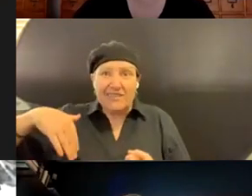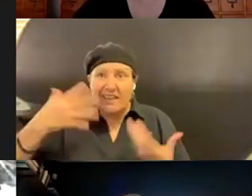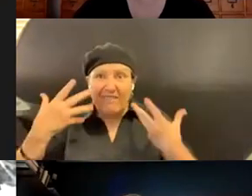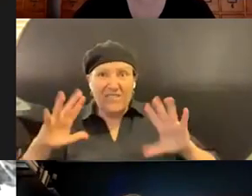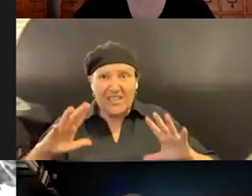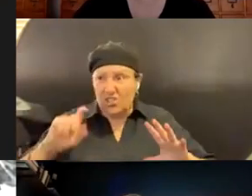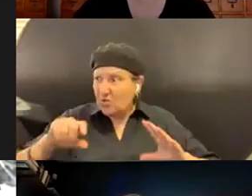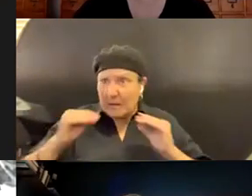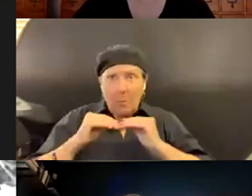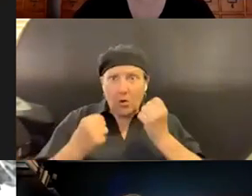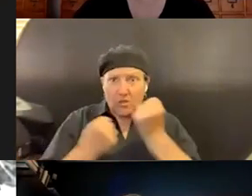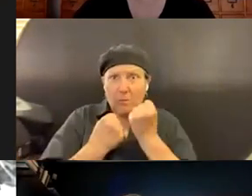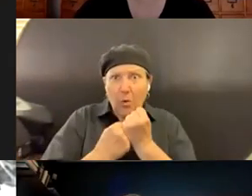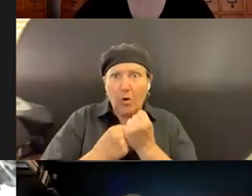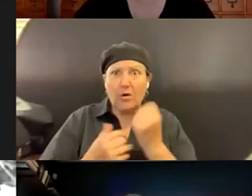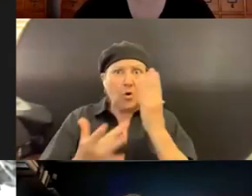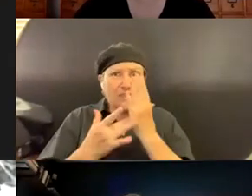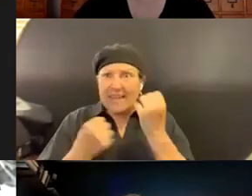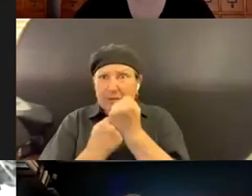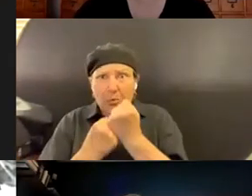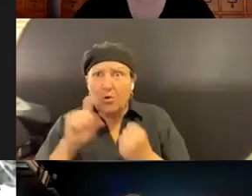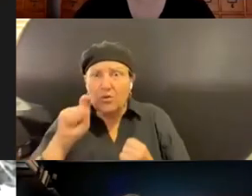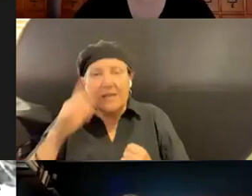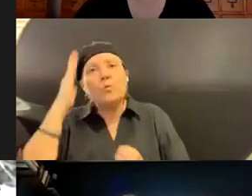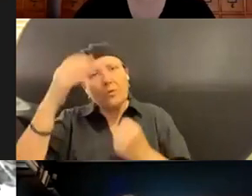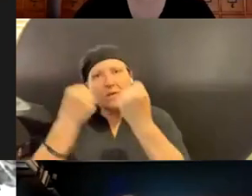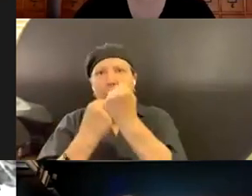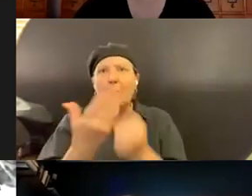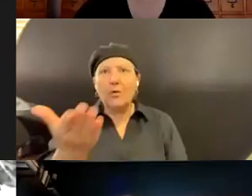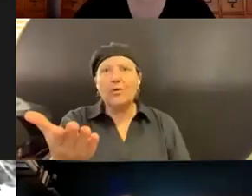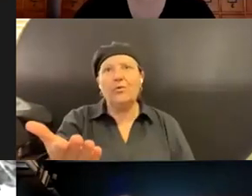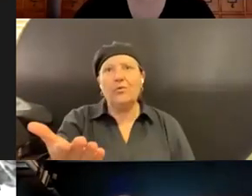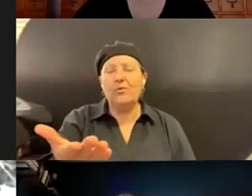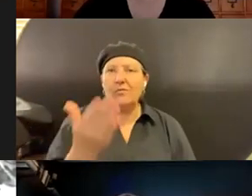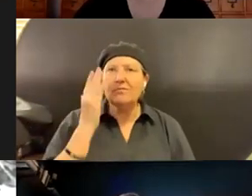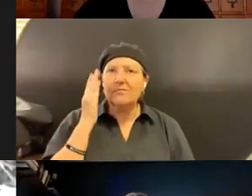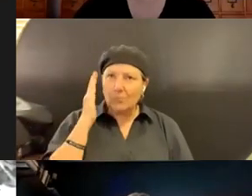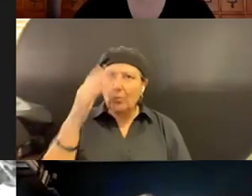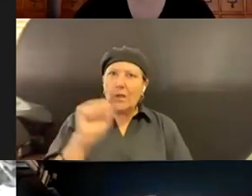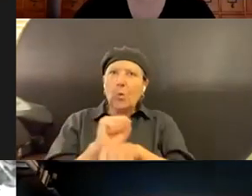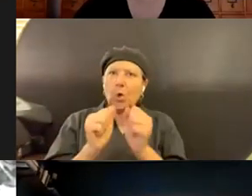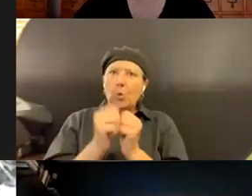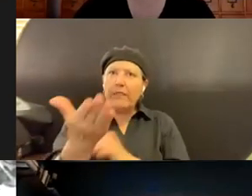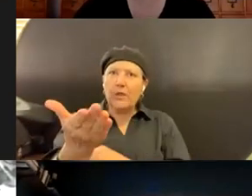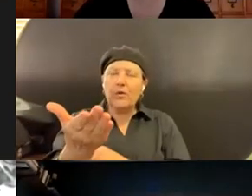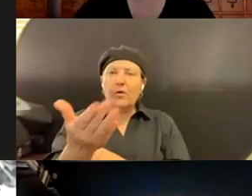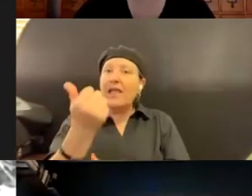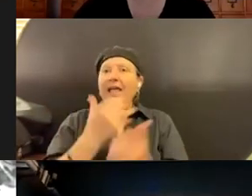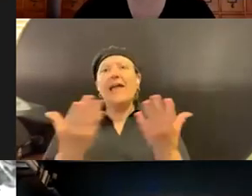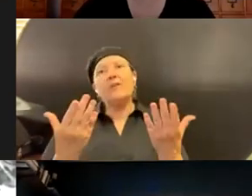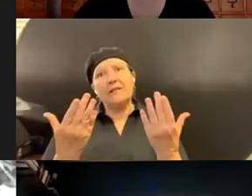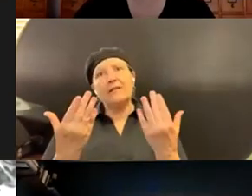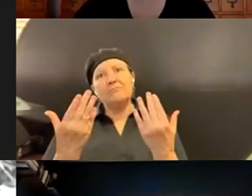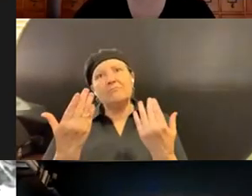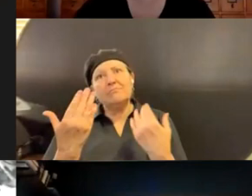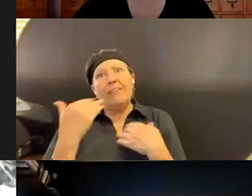tech support, we'll support you there. If you need a couple more days to finish it, that's okay. We'll work with you. Everything within reason, obviously. And, if